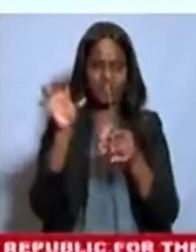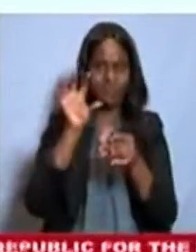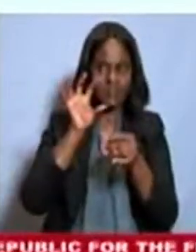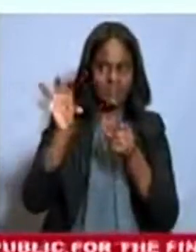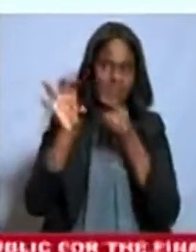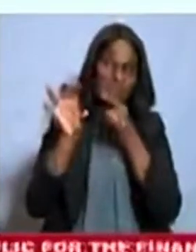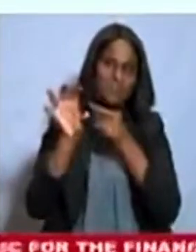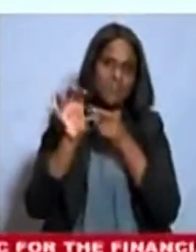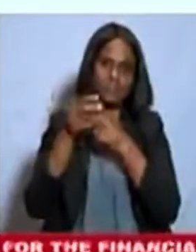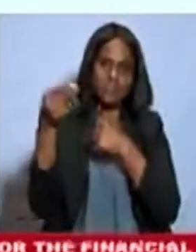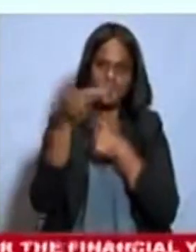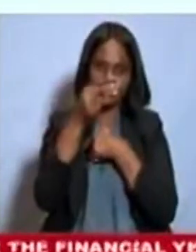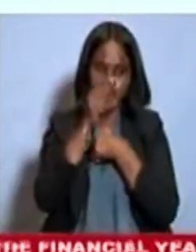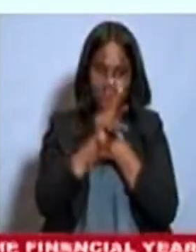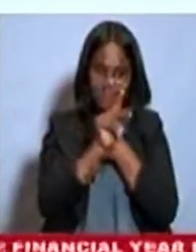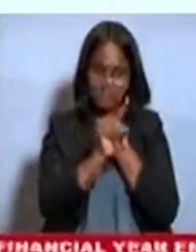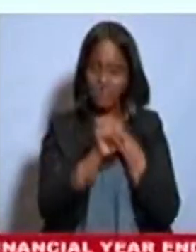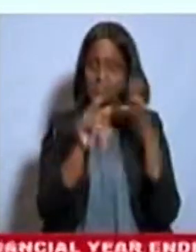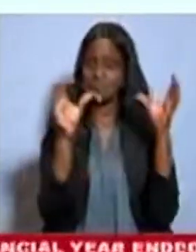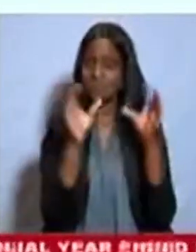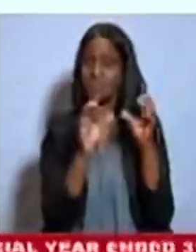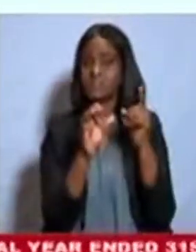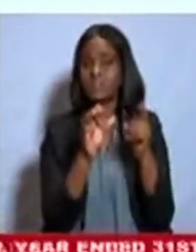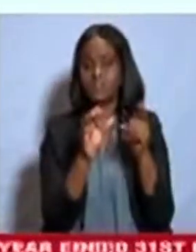provincial HR committee.